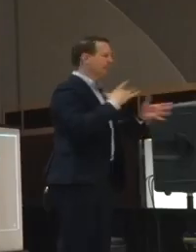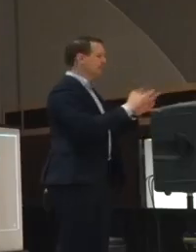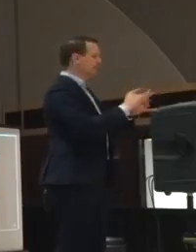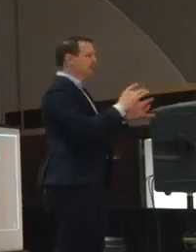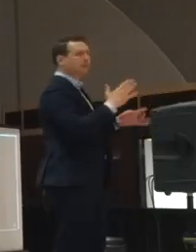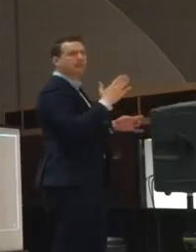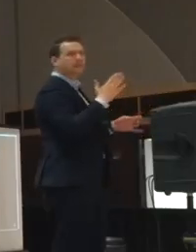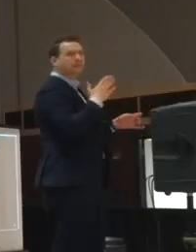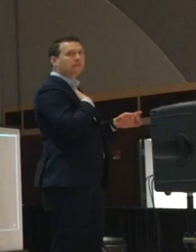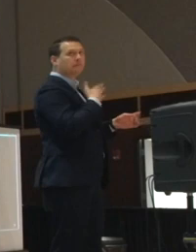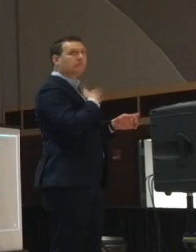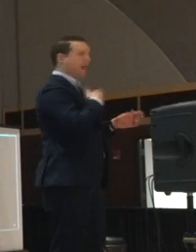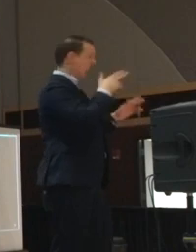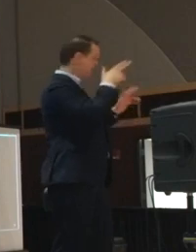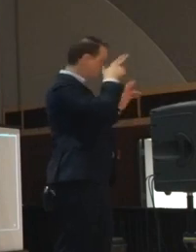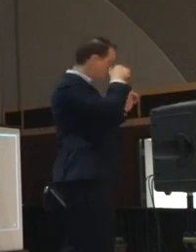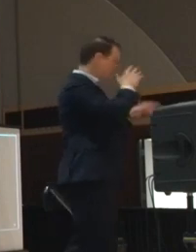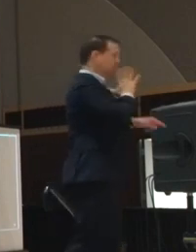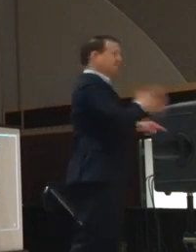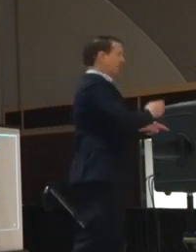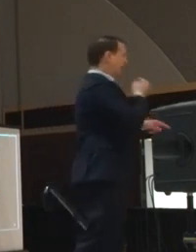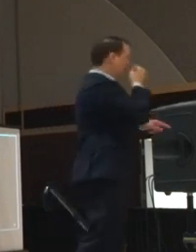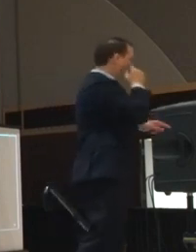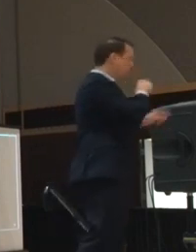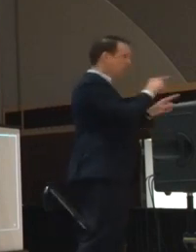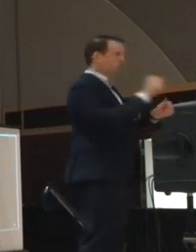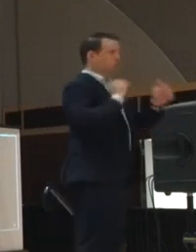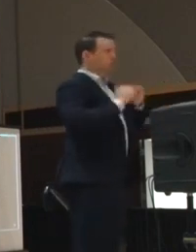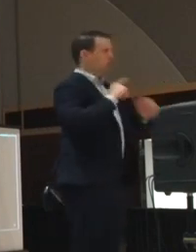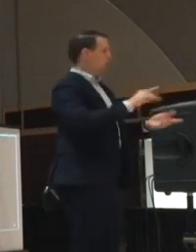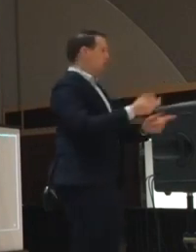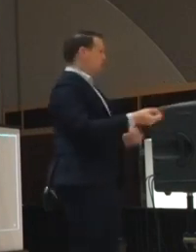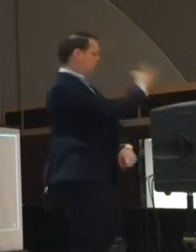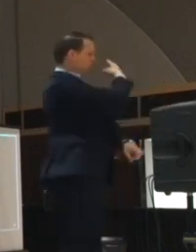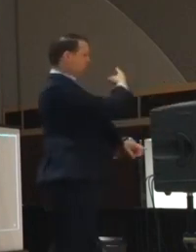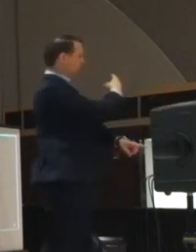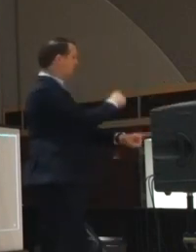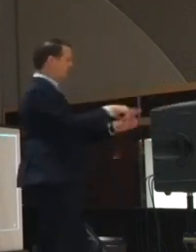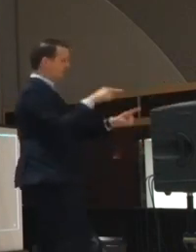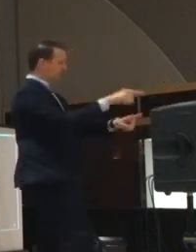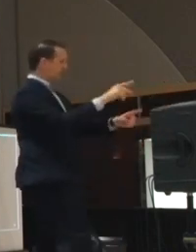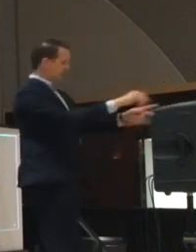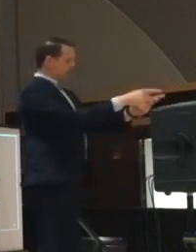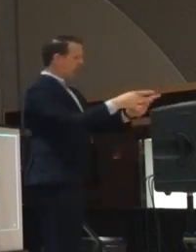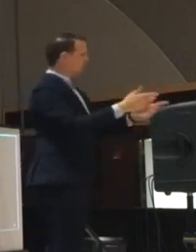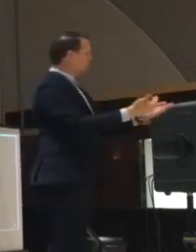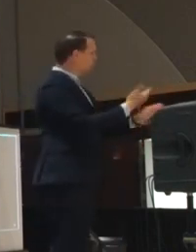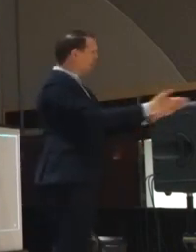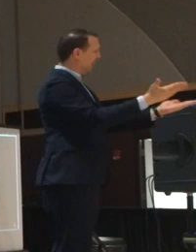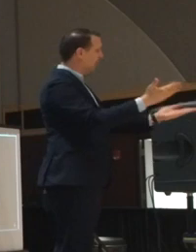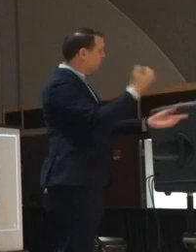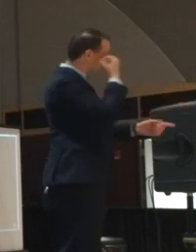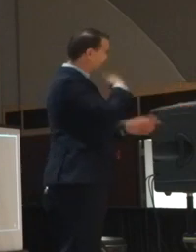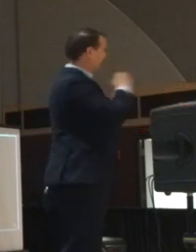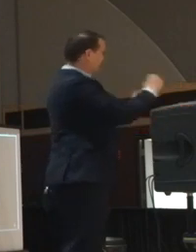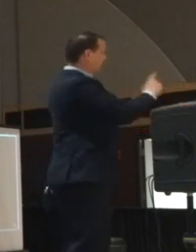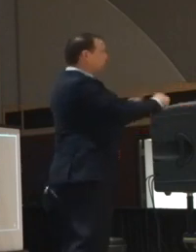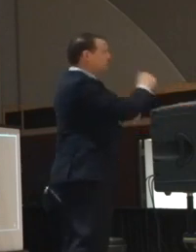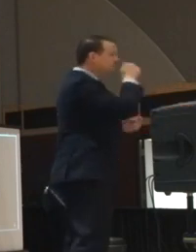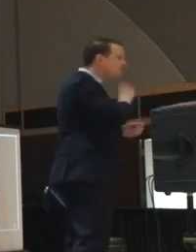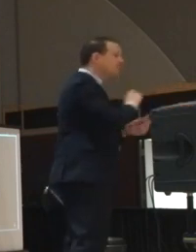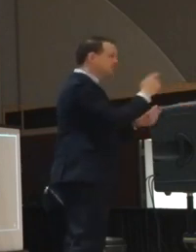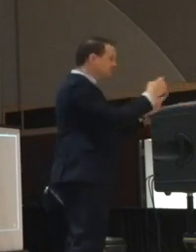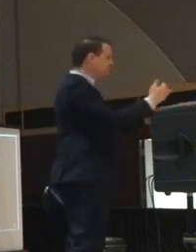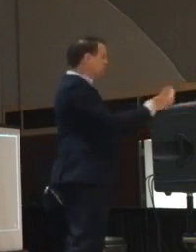my horse was fine at home and he went crazy at the show. But you've got a lot of new things there. If I train a horse to tolerate a blue and white umbrella